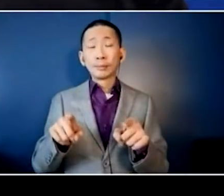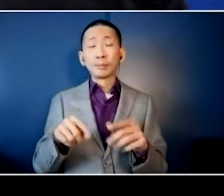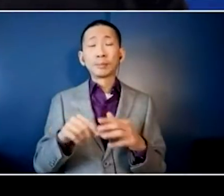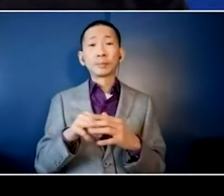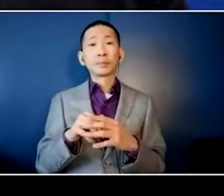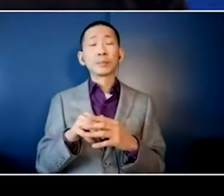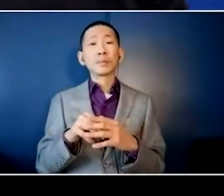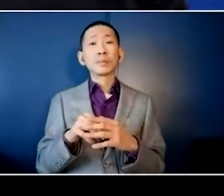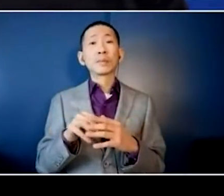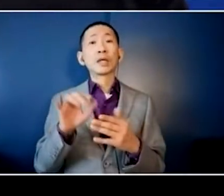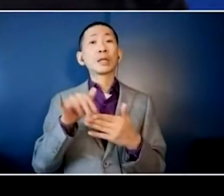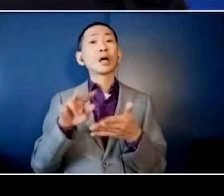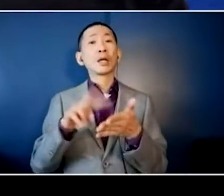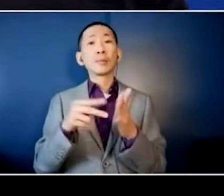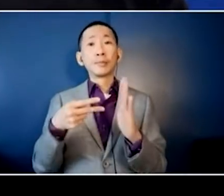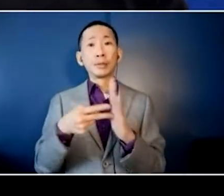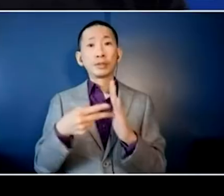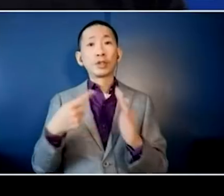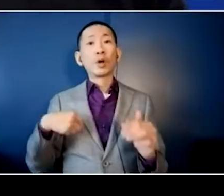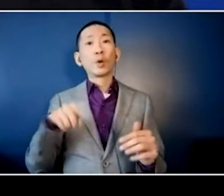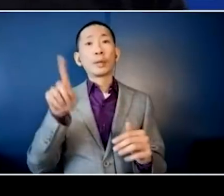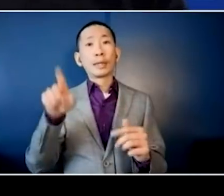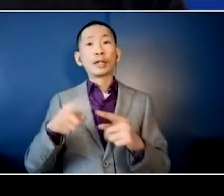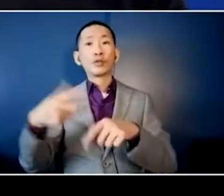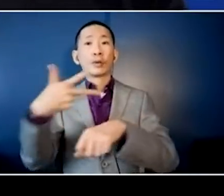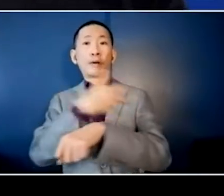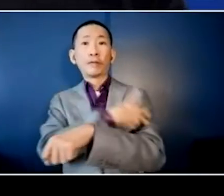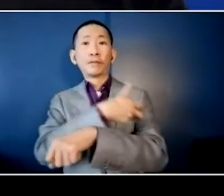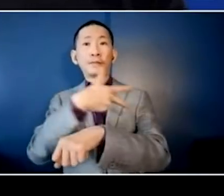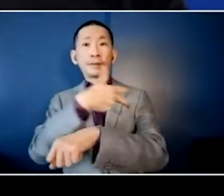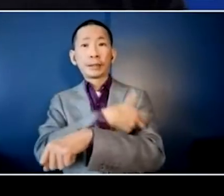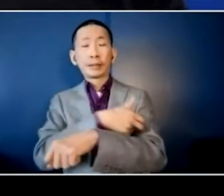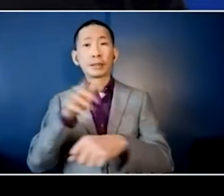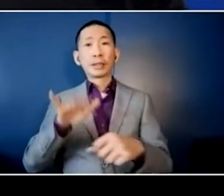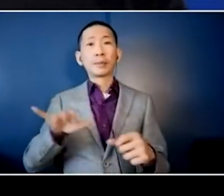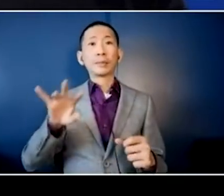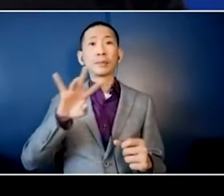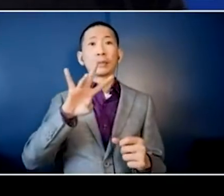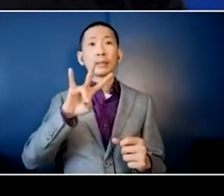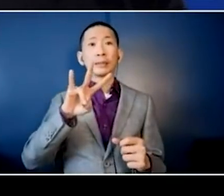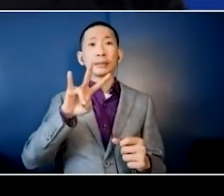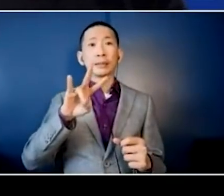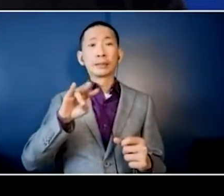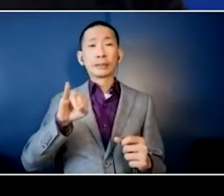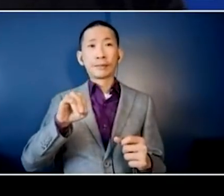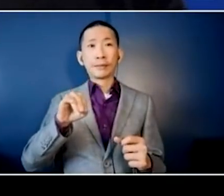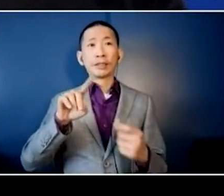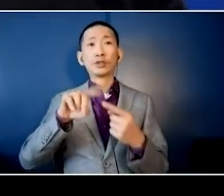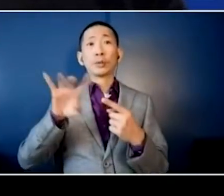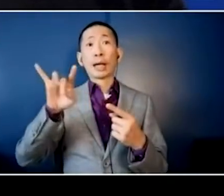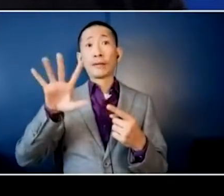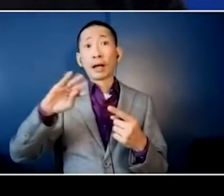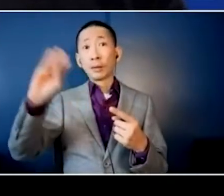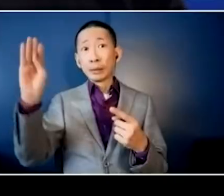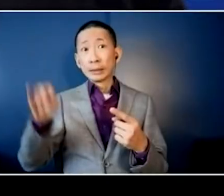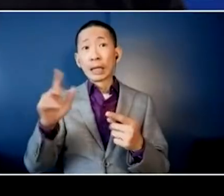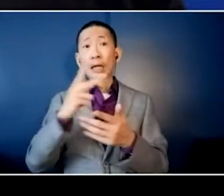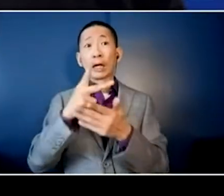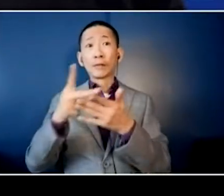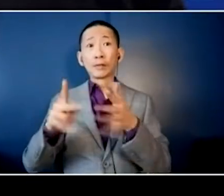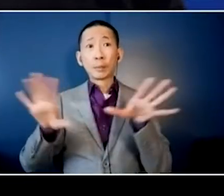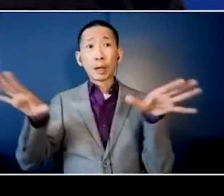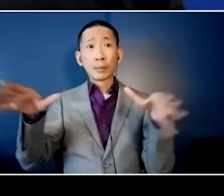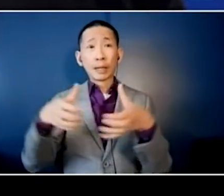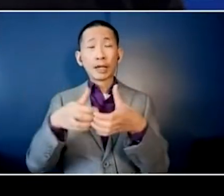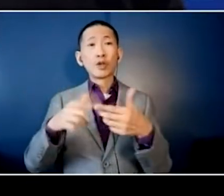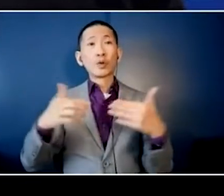that is that we need to vaccinate between 70 and 85% of the population to get a level of